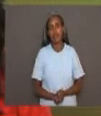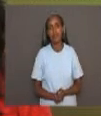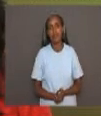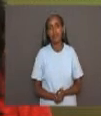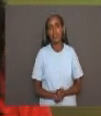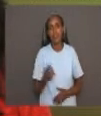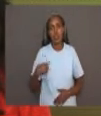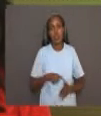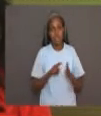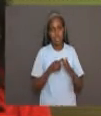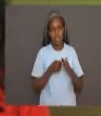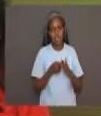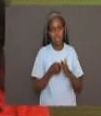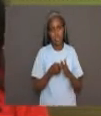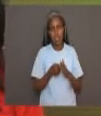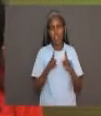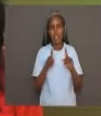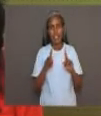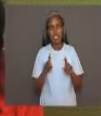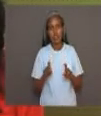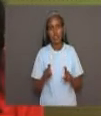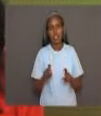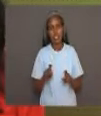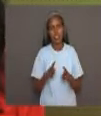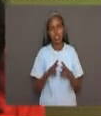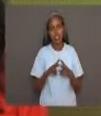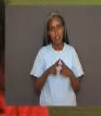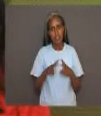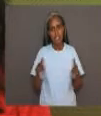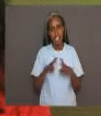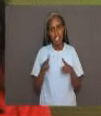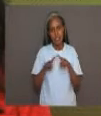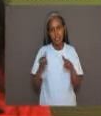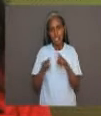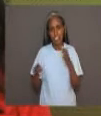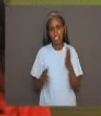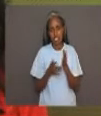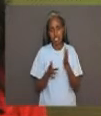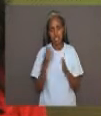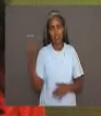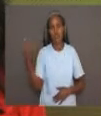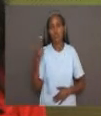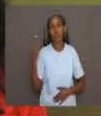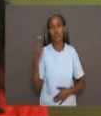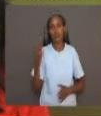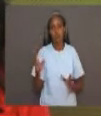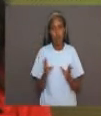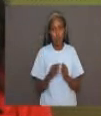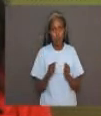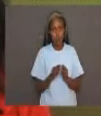We will start by examining various techniques that are used to